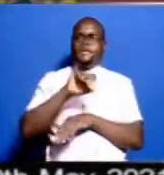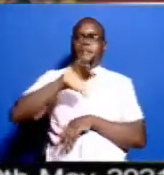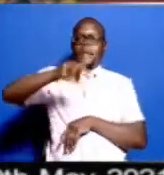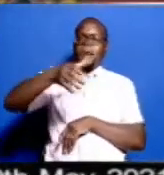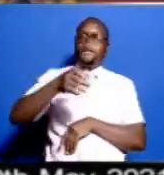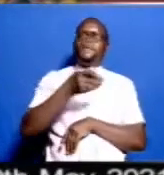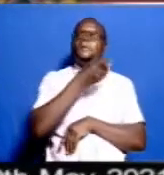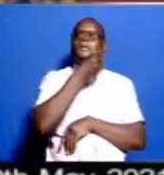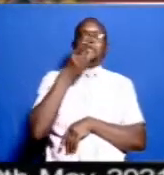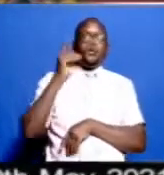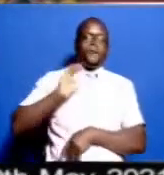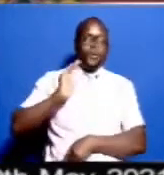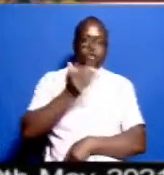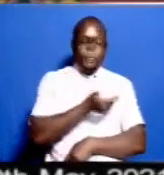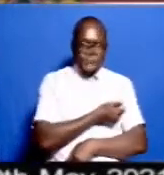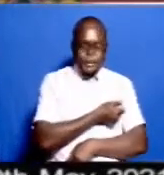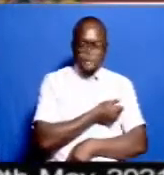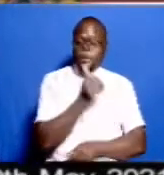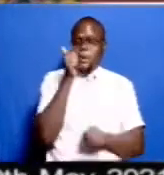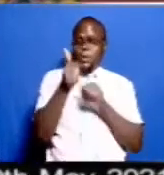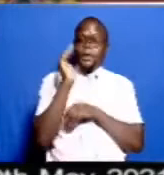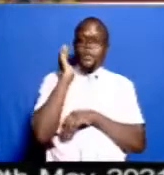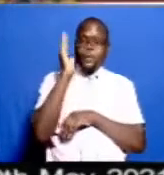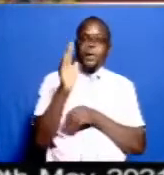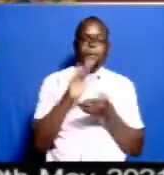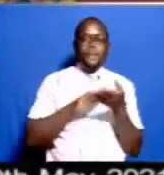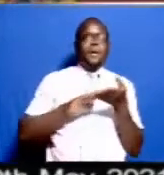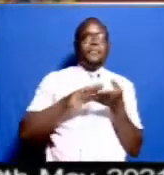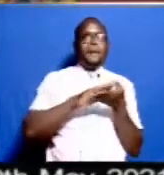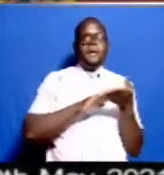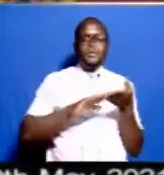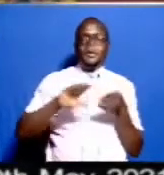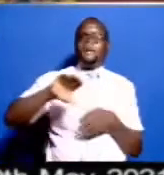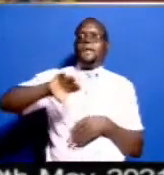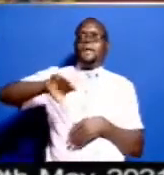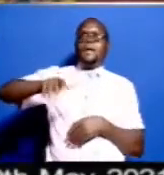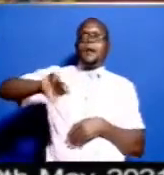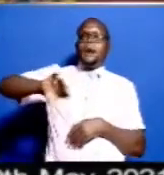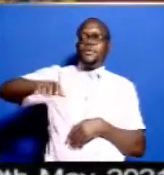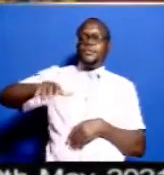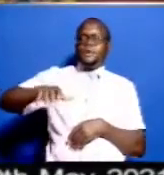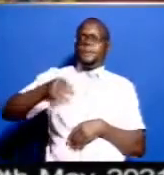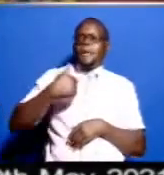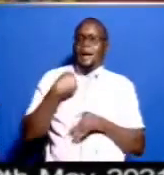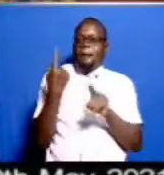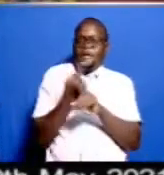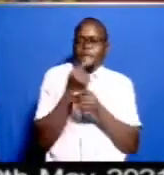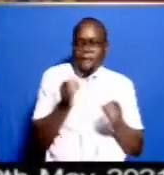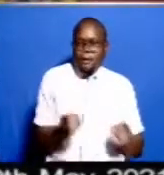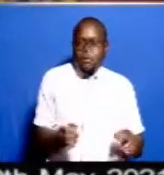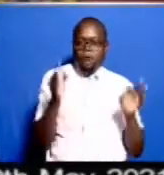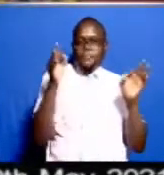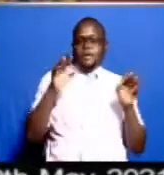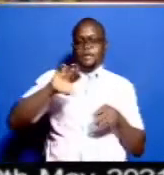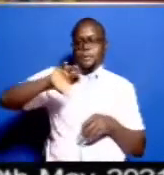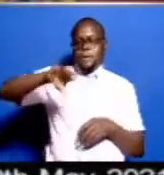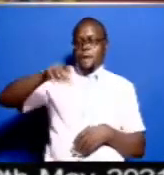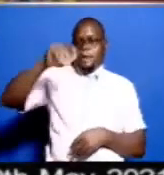Committee, which will be based at the county, made up of various officers of the county